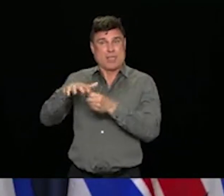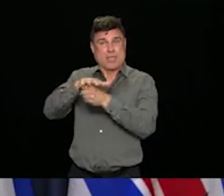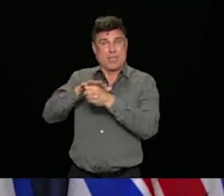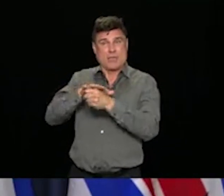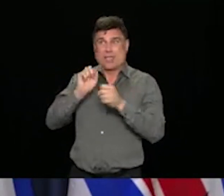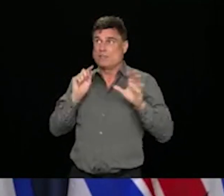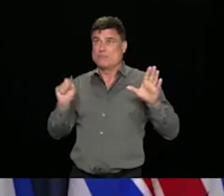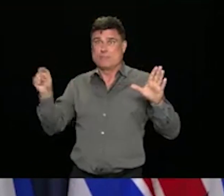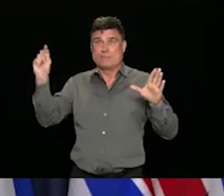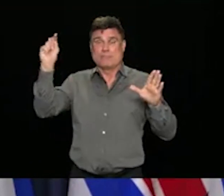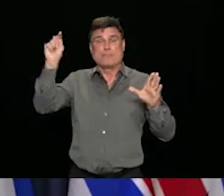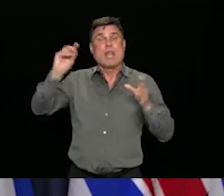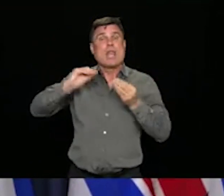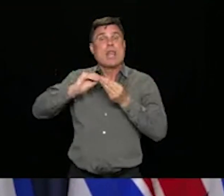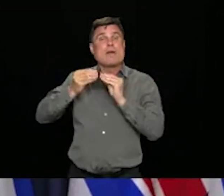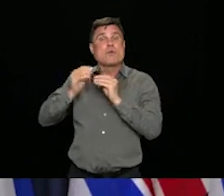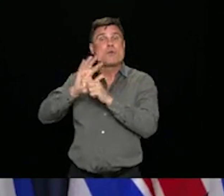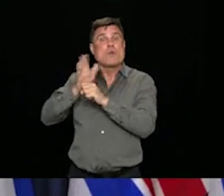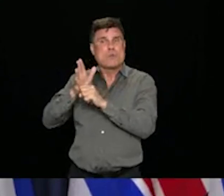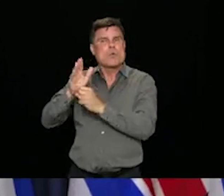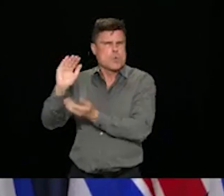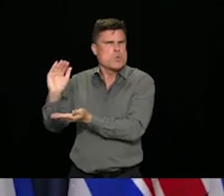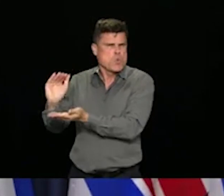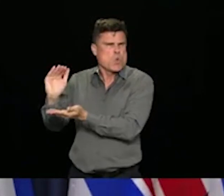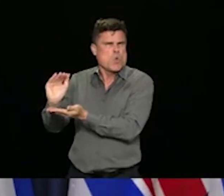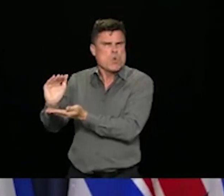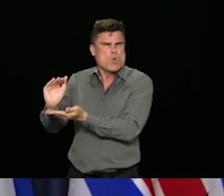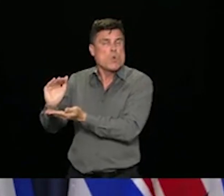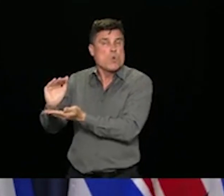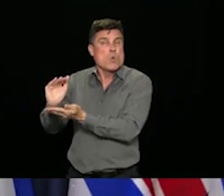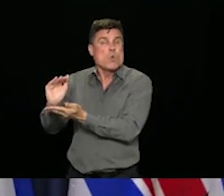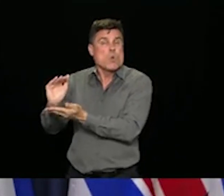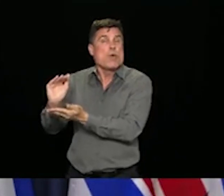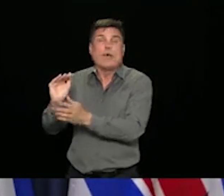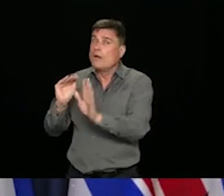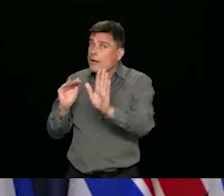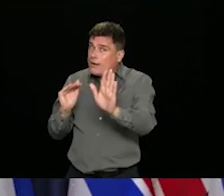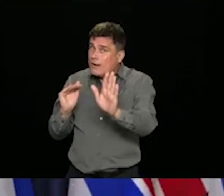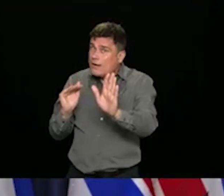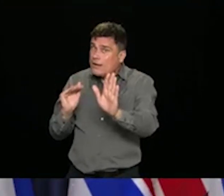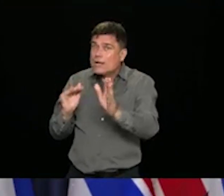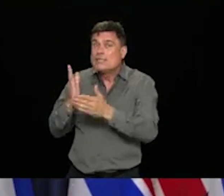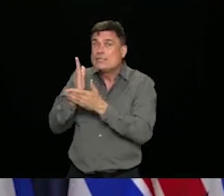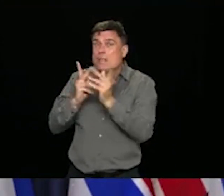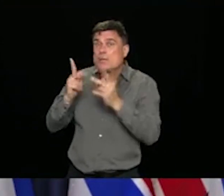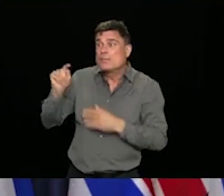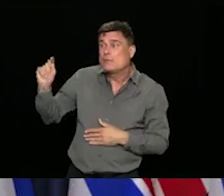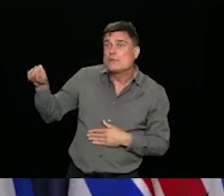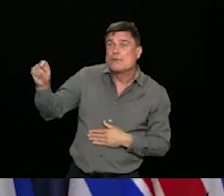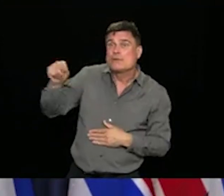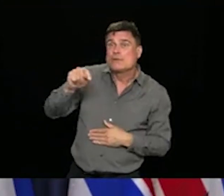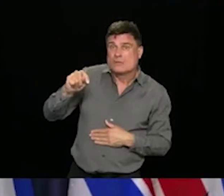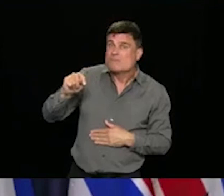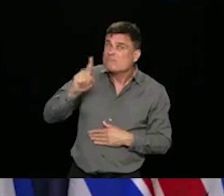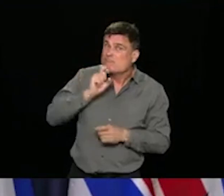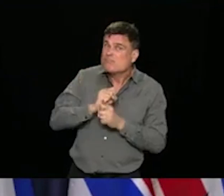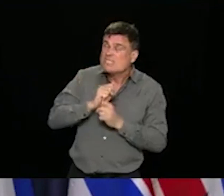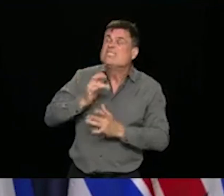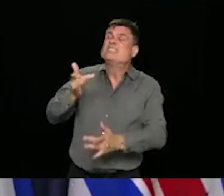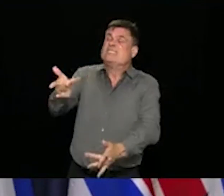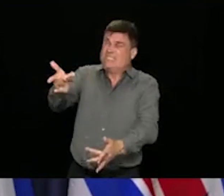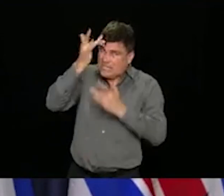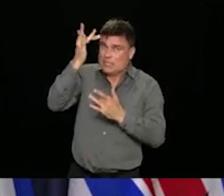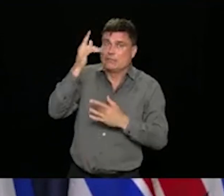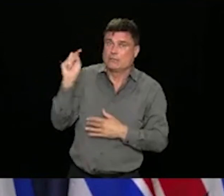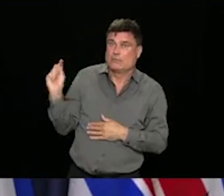significant cases and very unique circumstances that have required a remarkable public health response. And I can think of 1